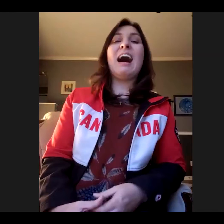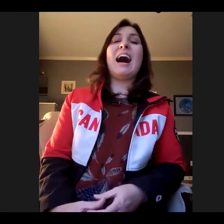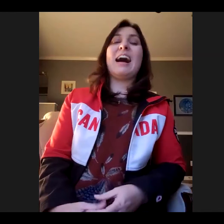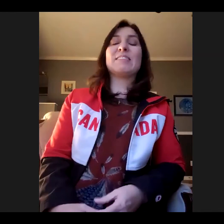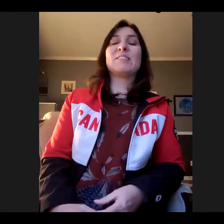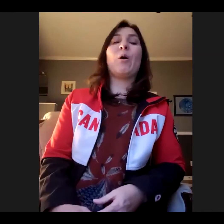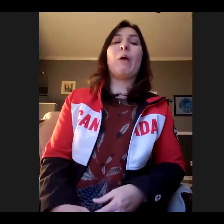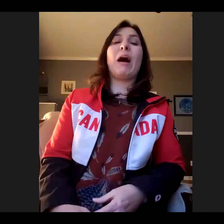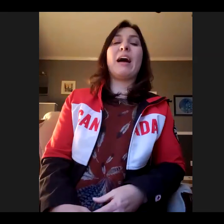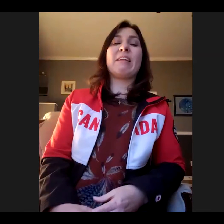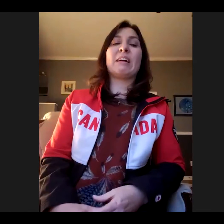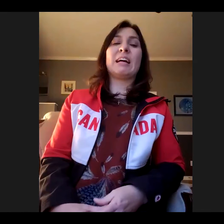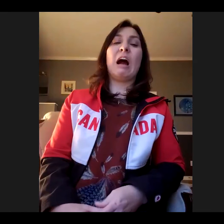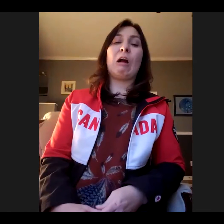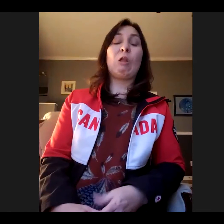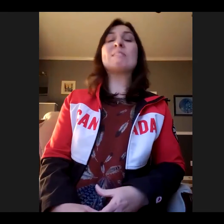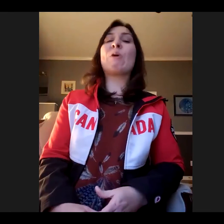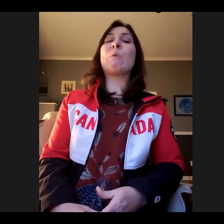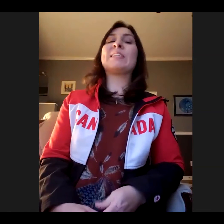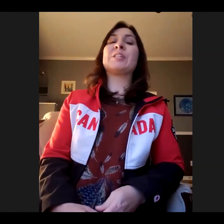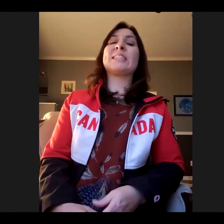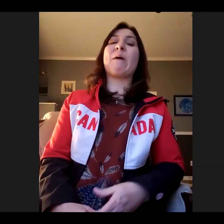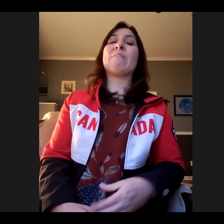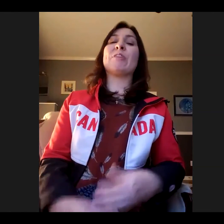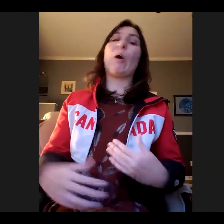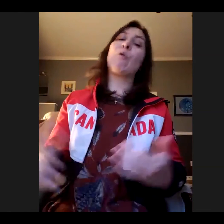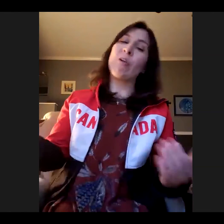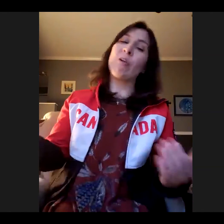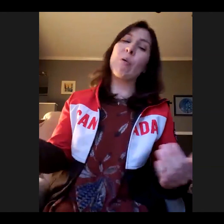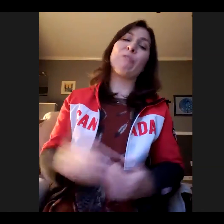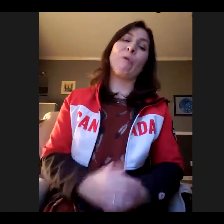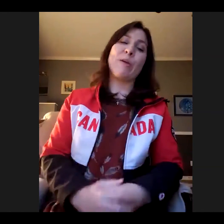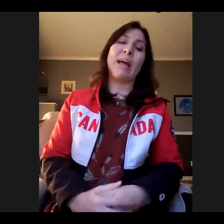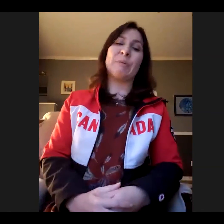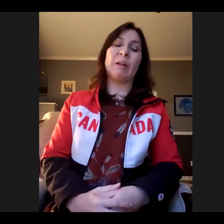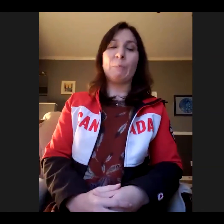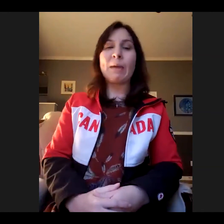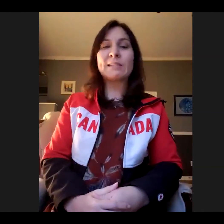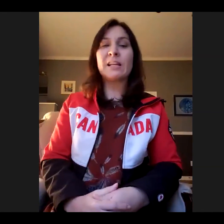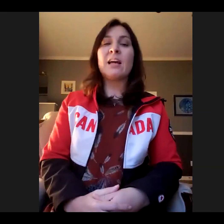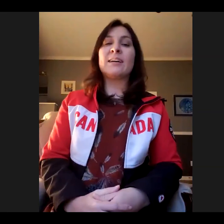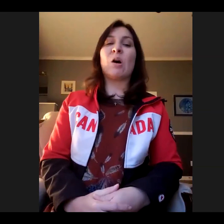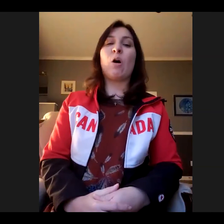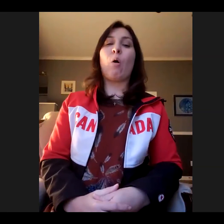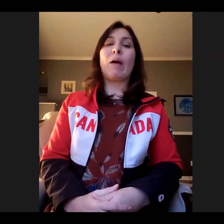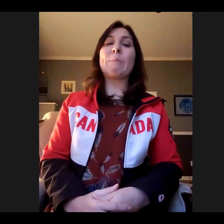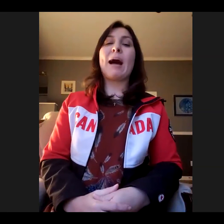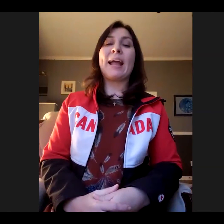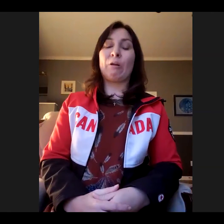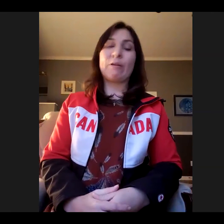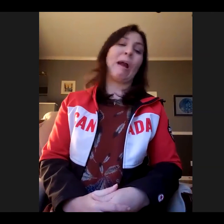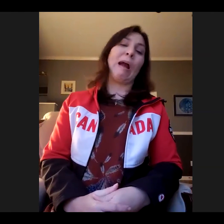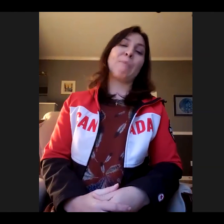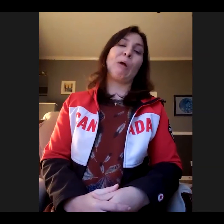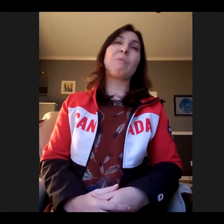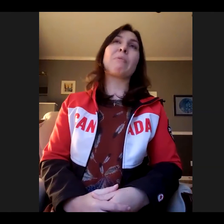Ah, so there are lots of competitions that you have to go to before you get to an Olympics. So in my